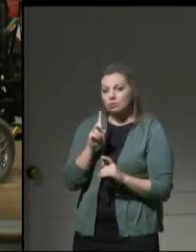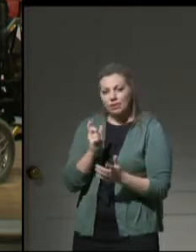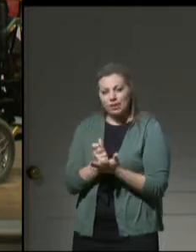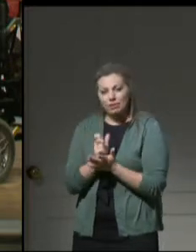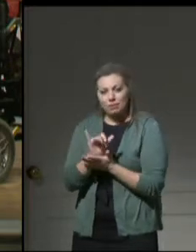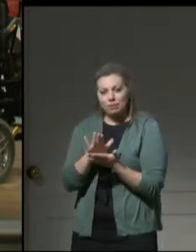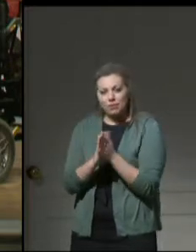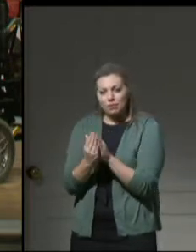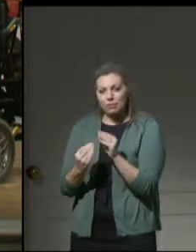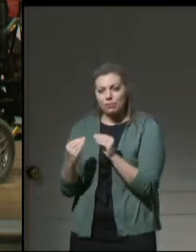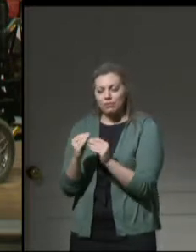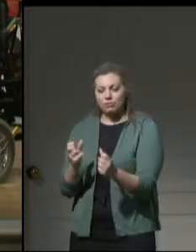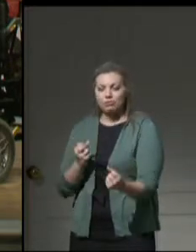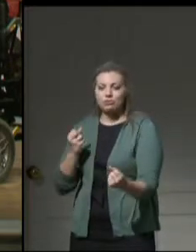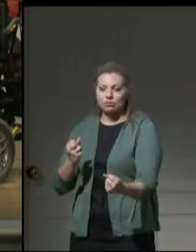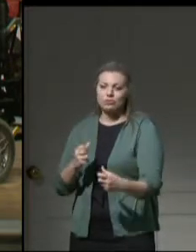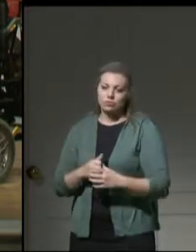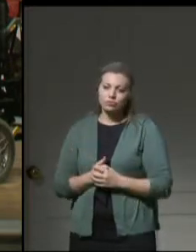stronger.